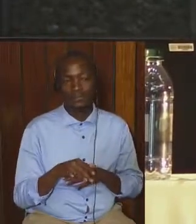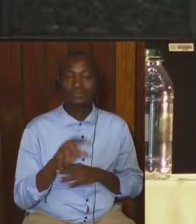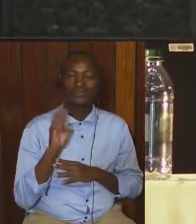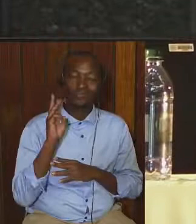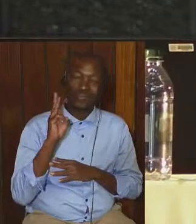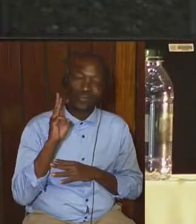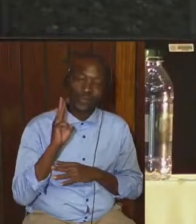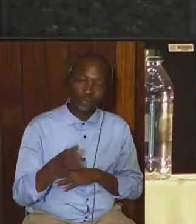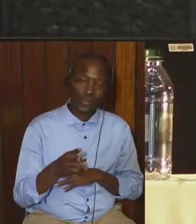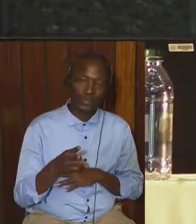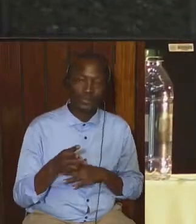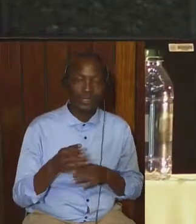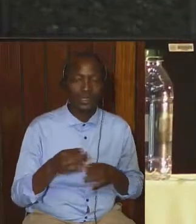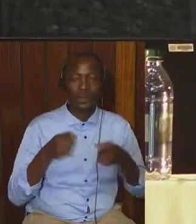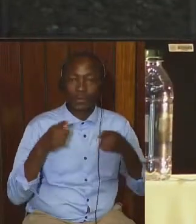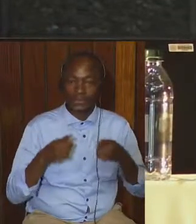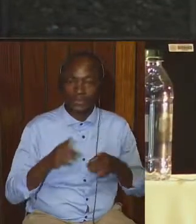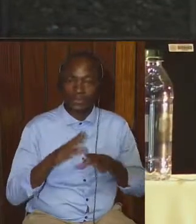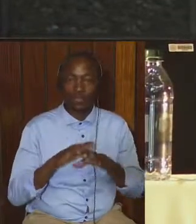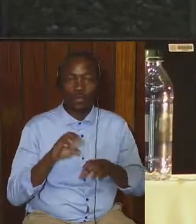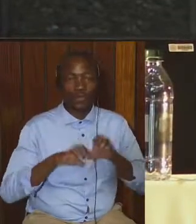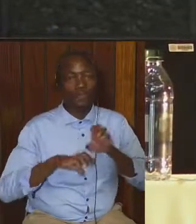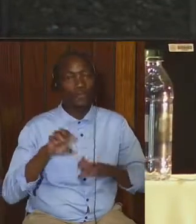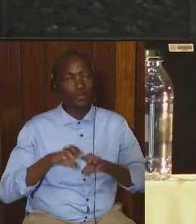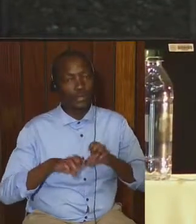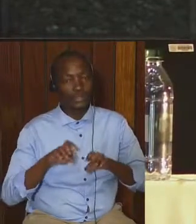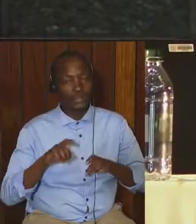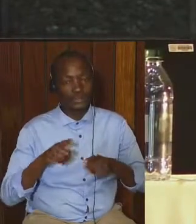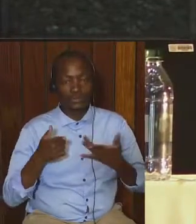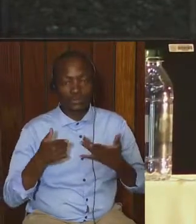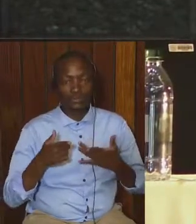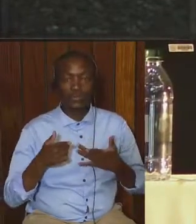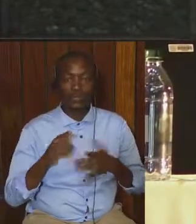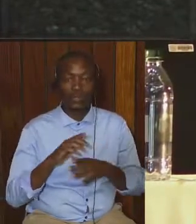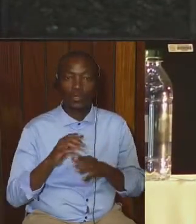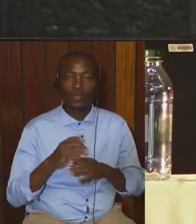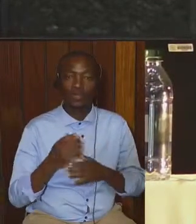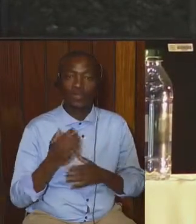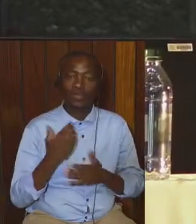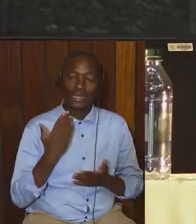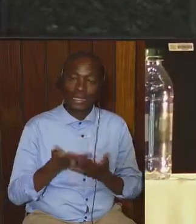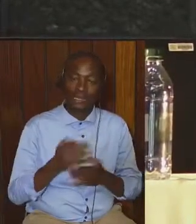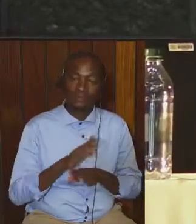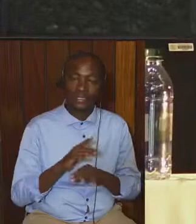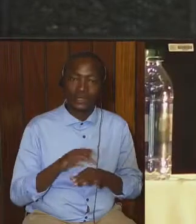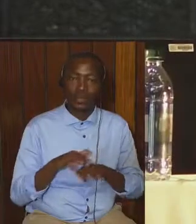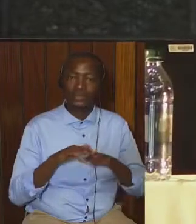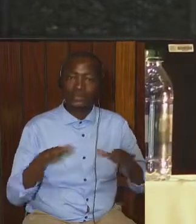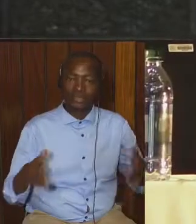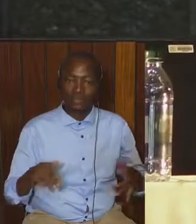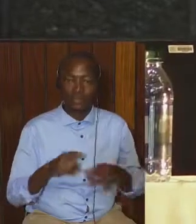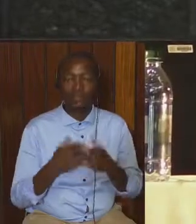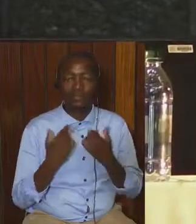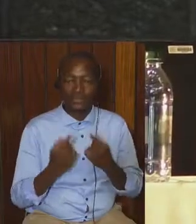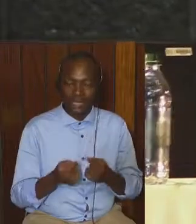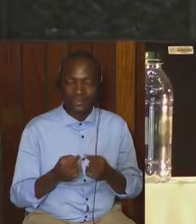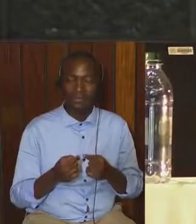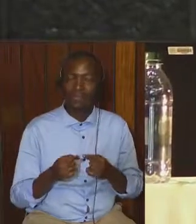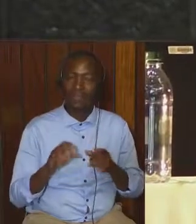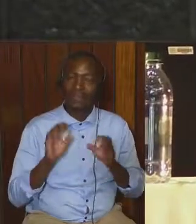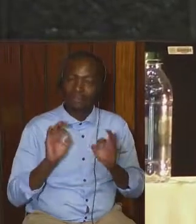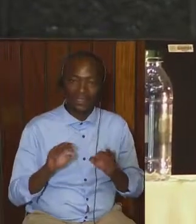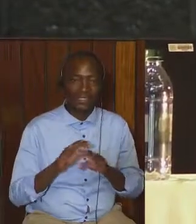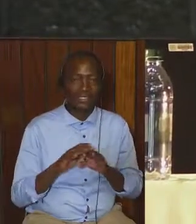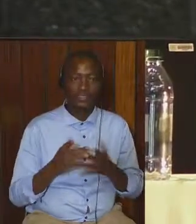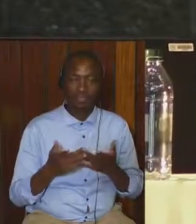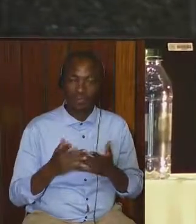will, our decision or the evaluation or adjudication of the claims that are on the table will be done fairly and with much